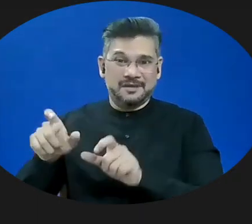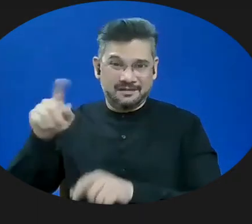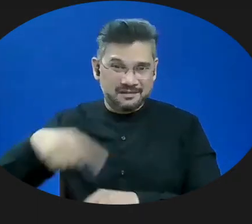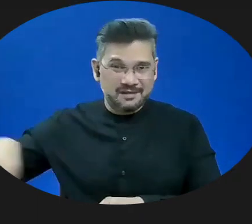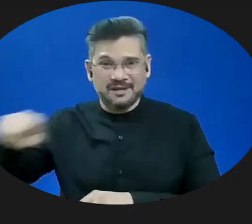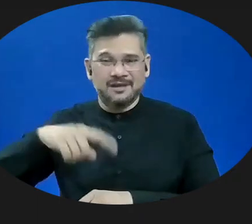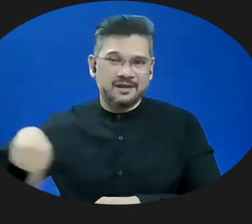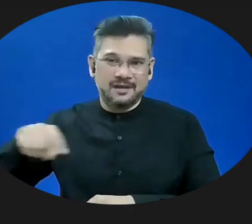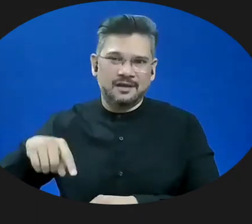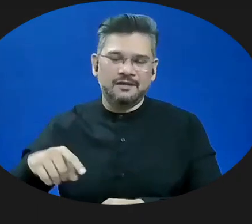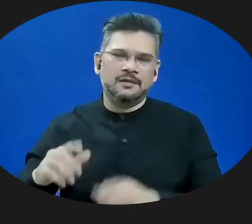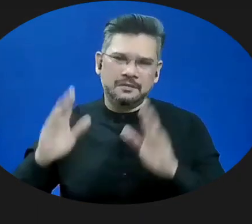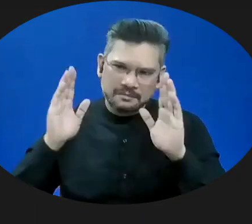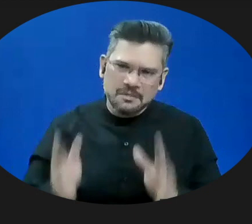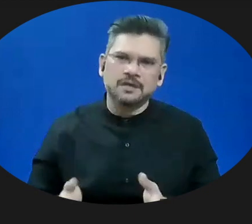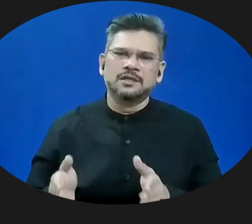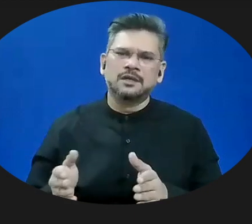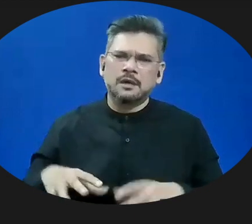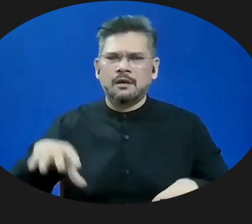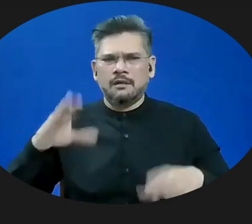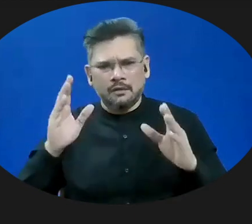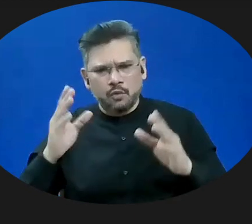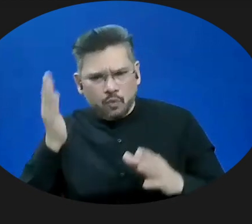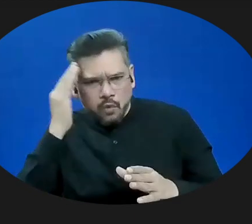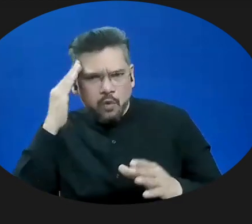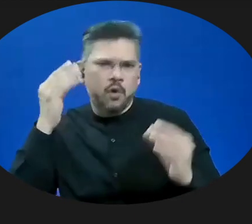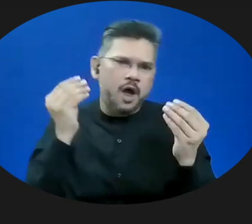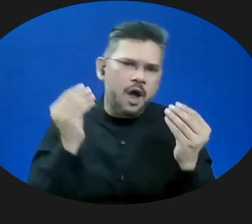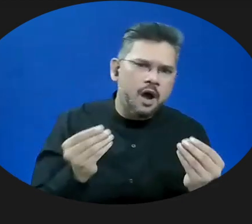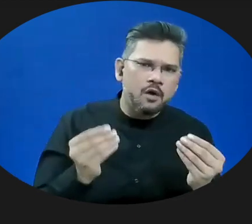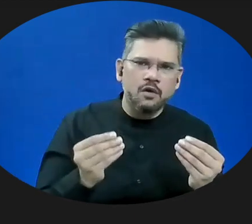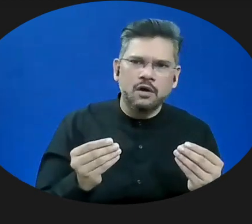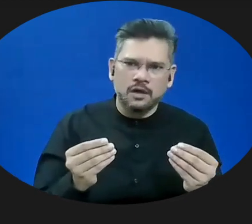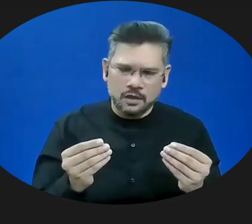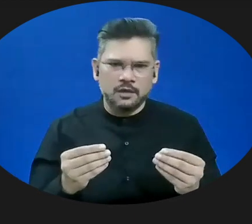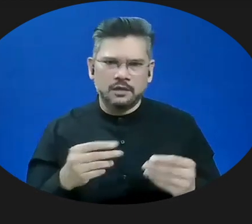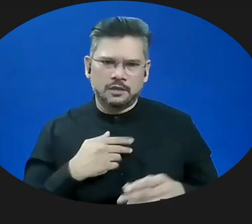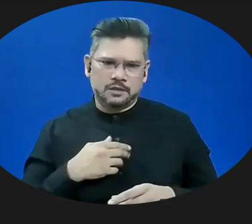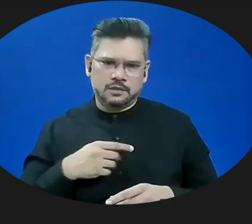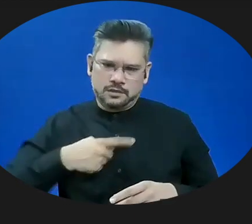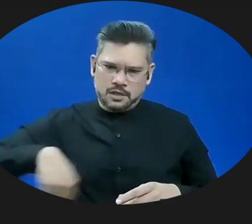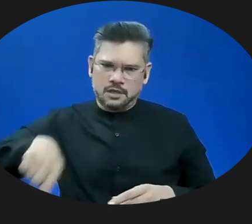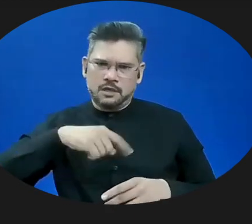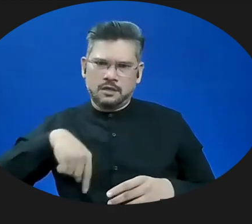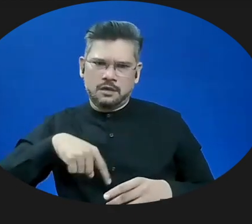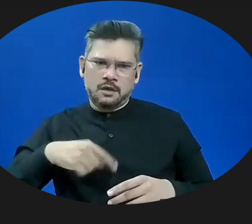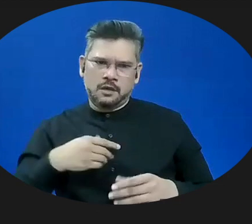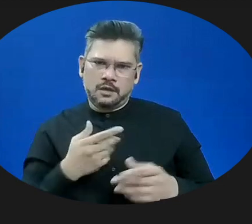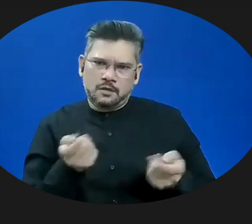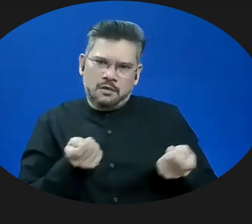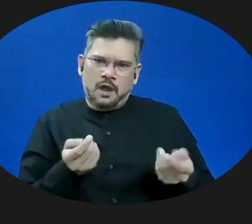all should learn on how to distress yourself, to lower down. Because a lot of care